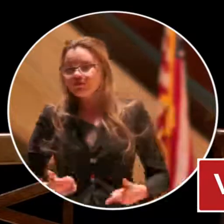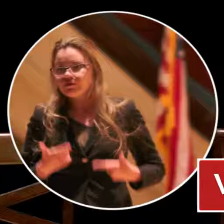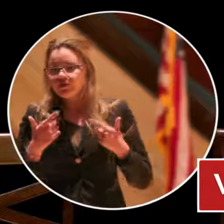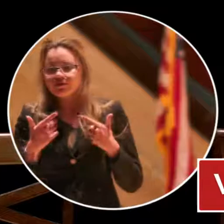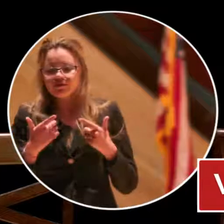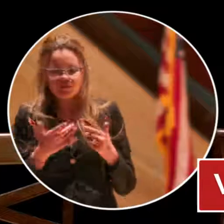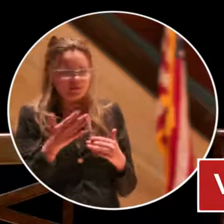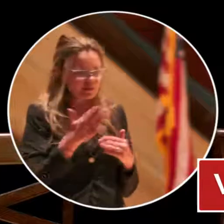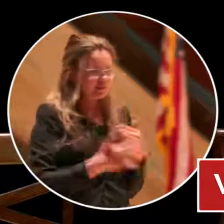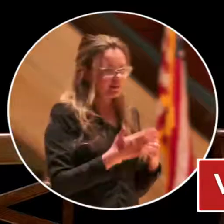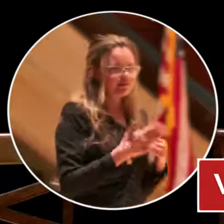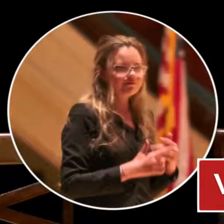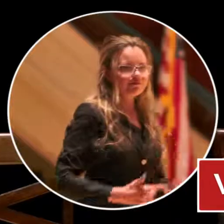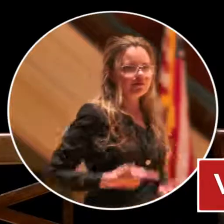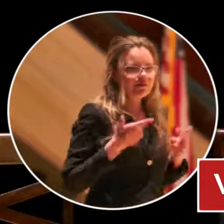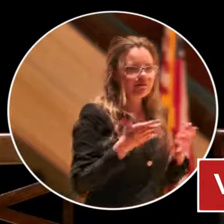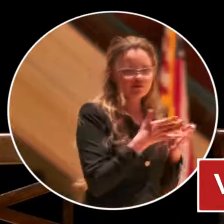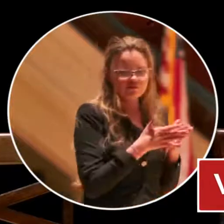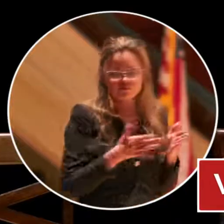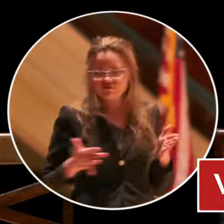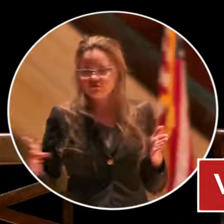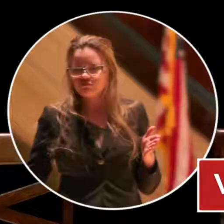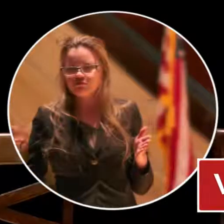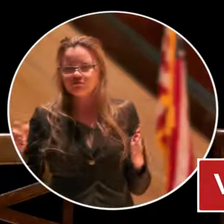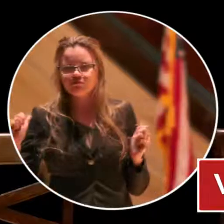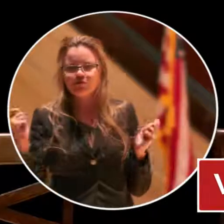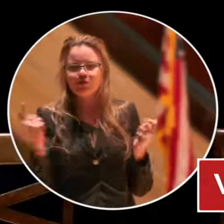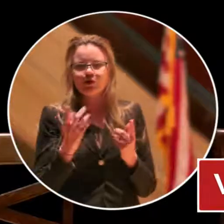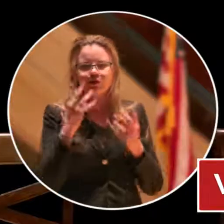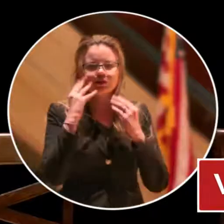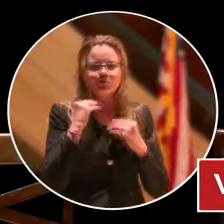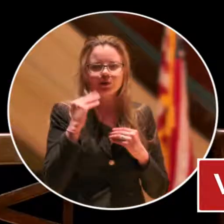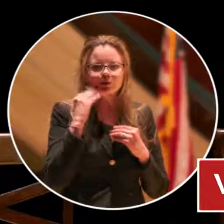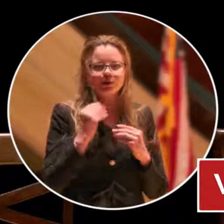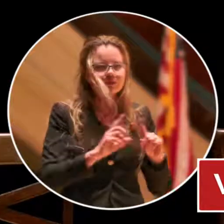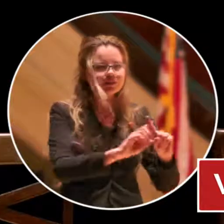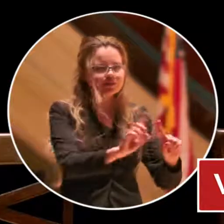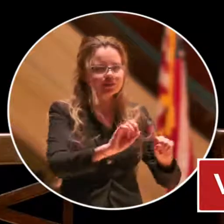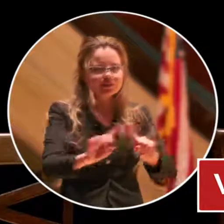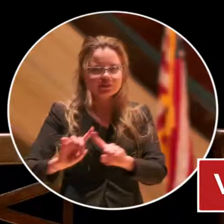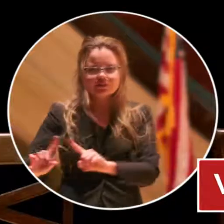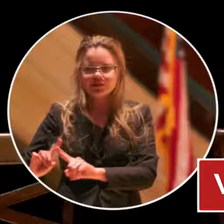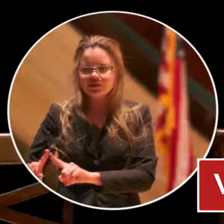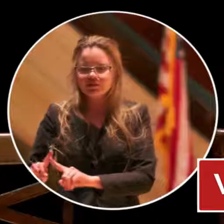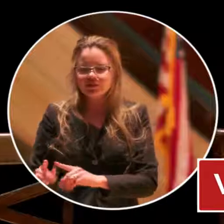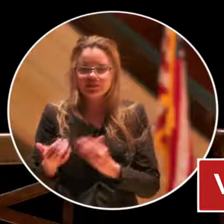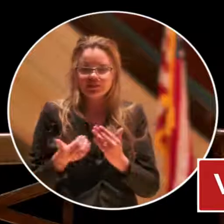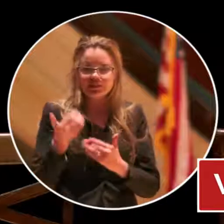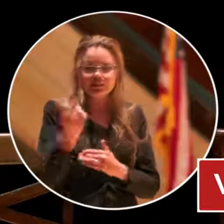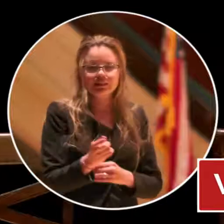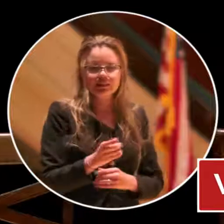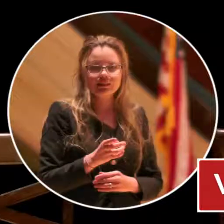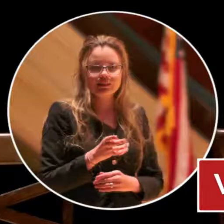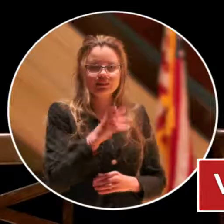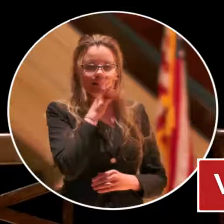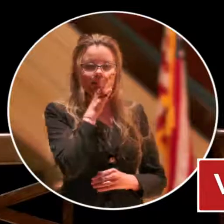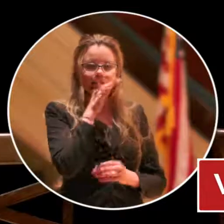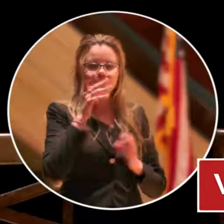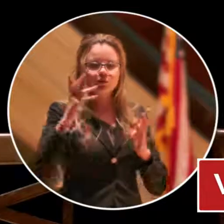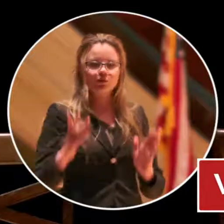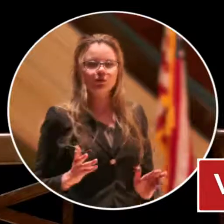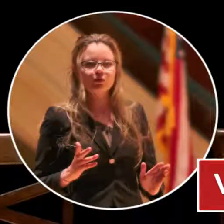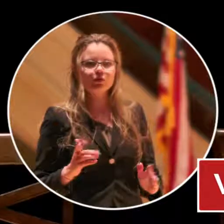or the end, every experience is vastly different. Here, our next speaker illuminates how she